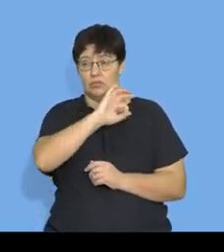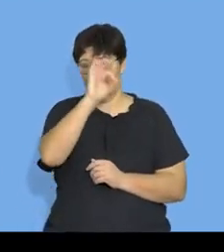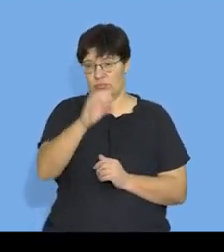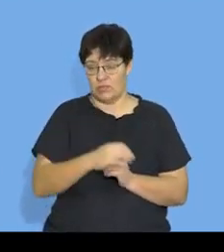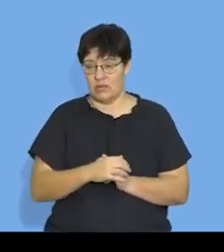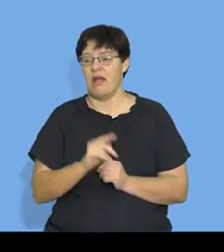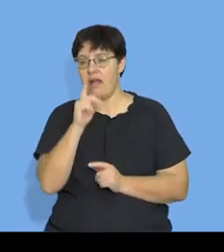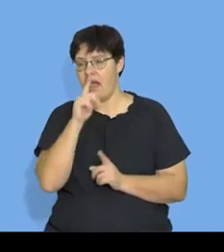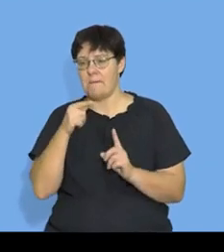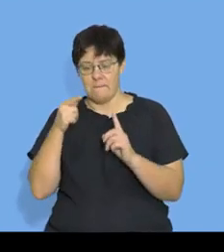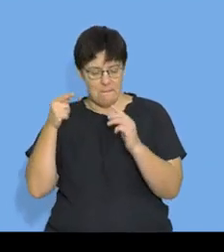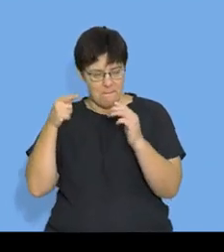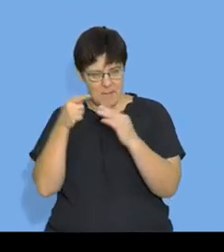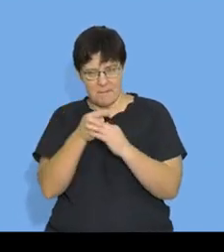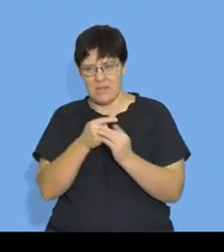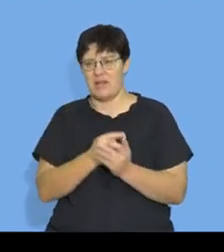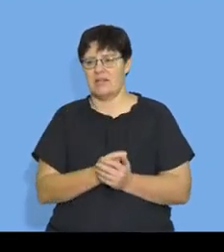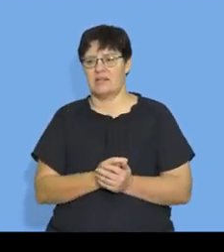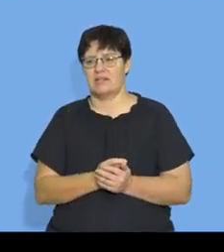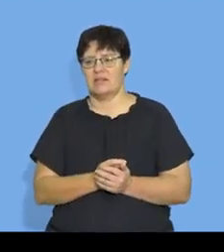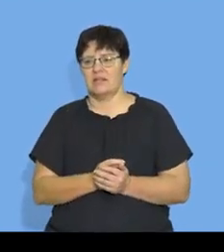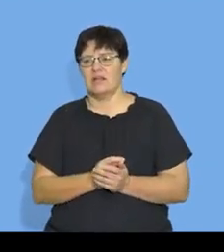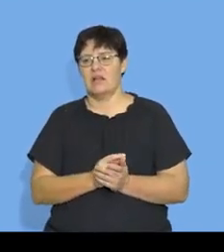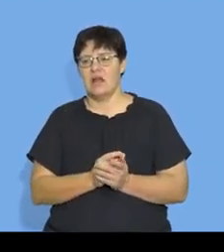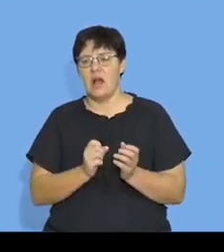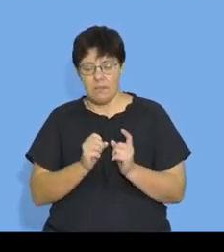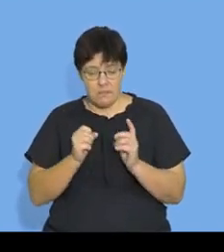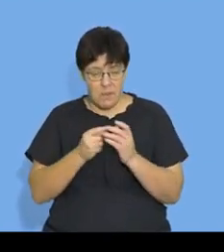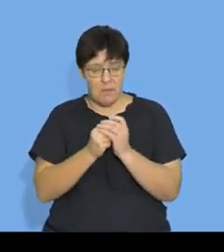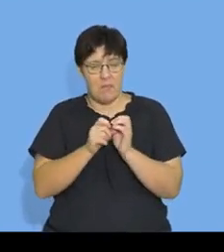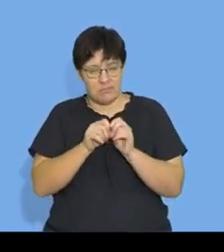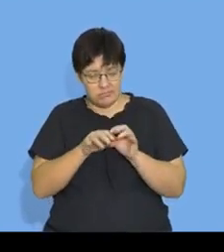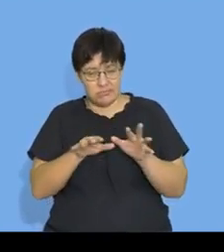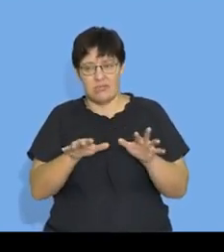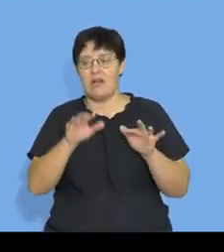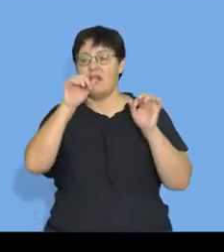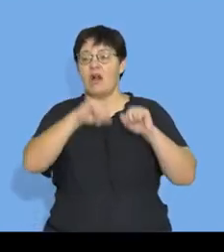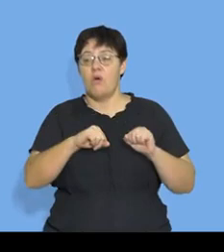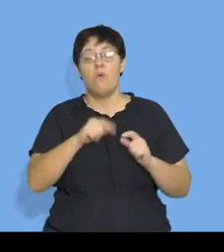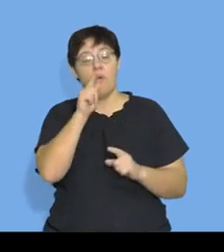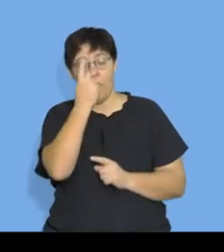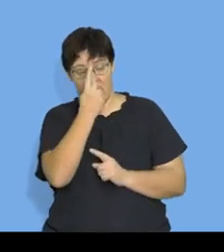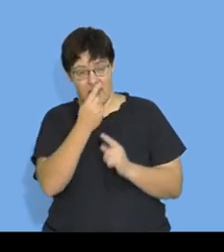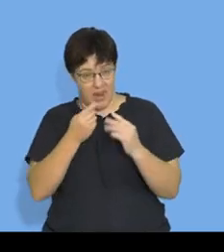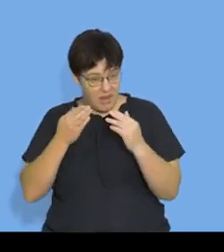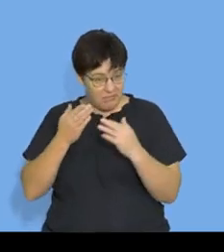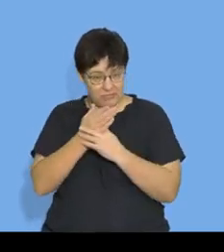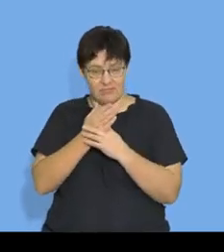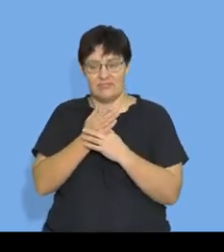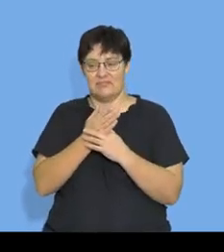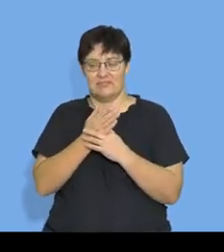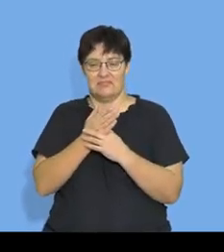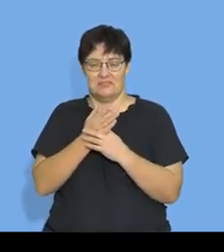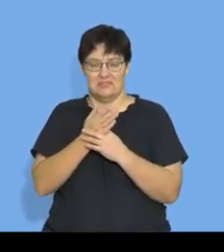egg cell, and a sperm cell will then release an enzyme allowing for this membrane to